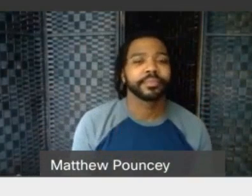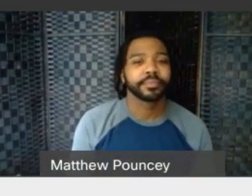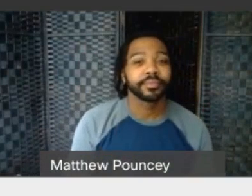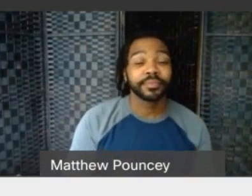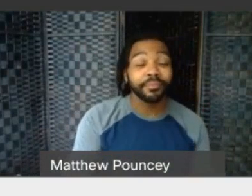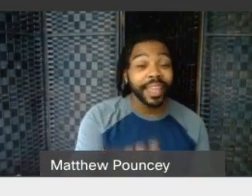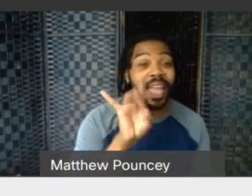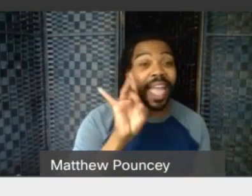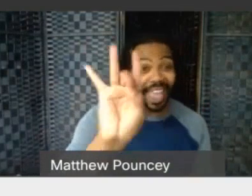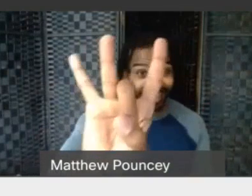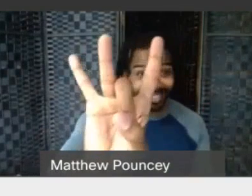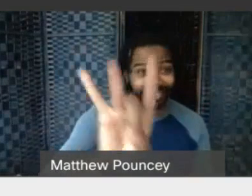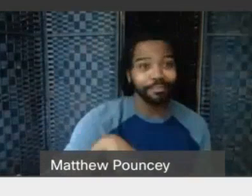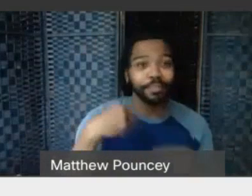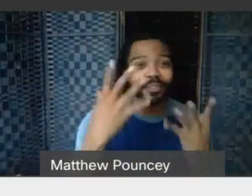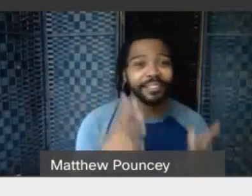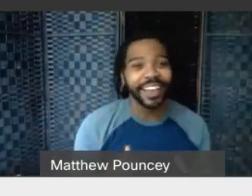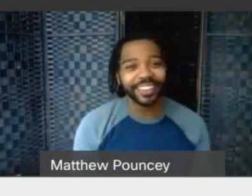8 of our providers.